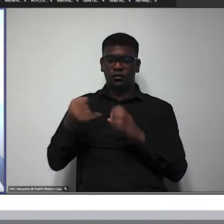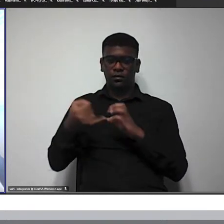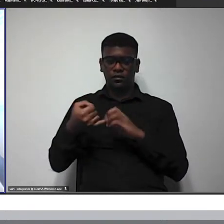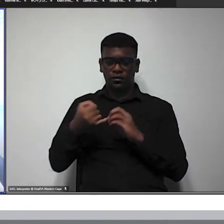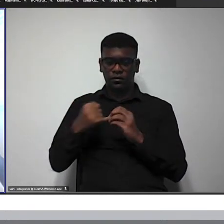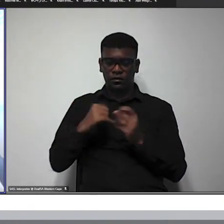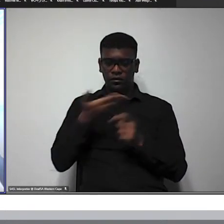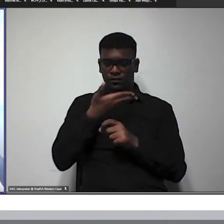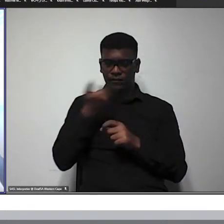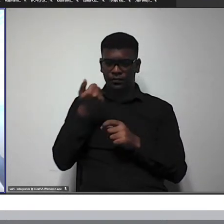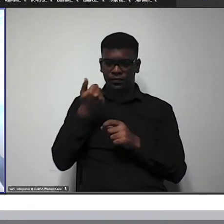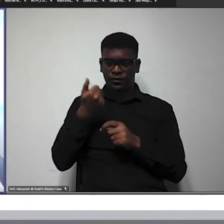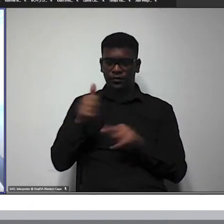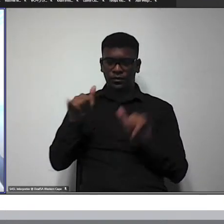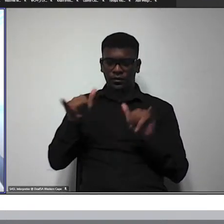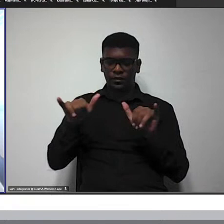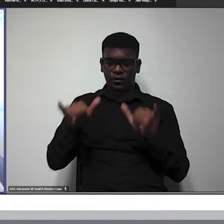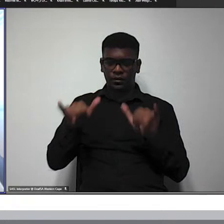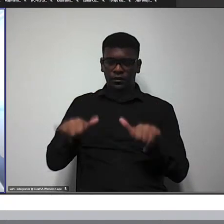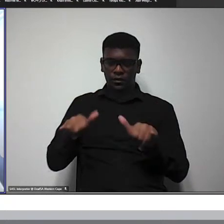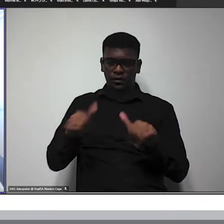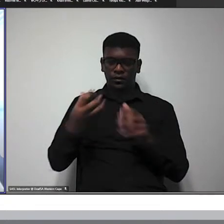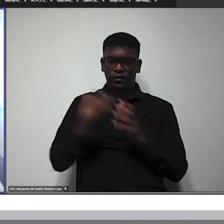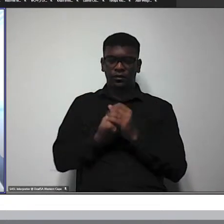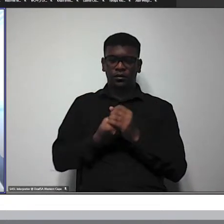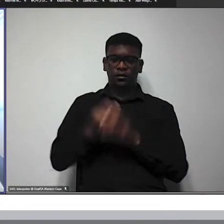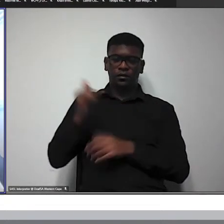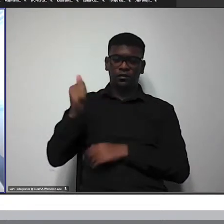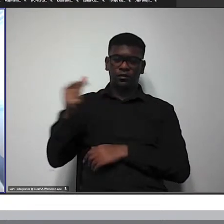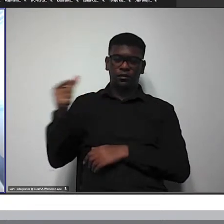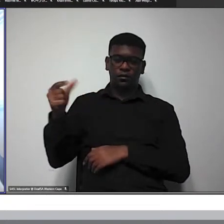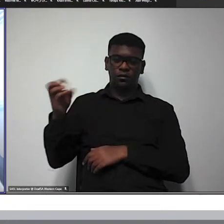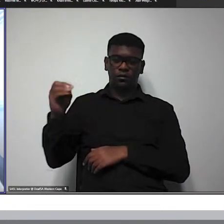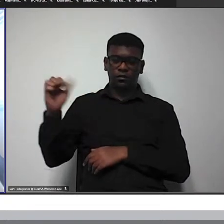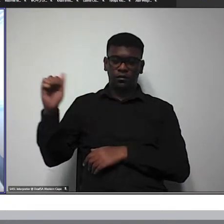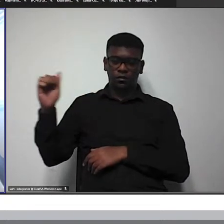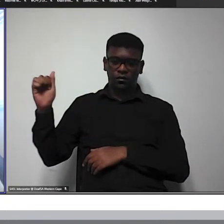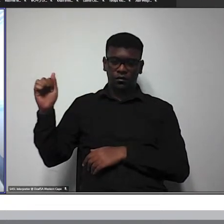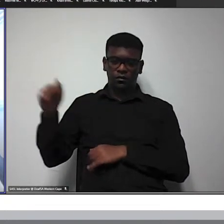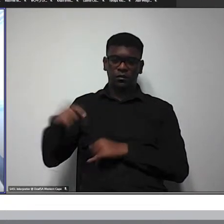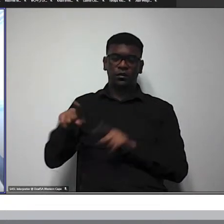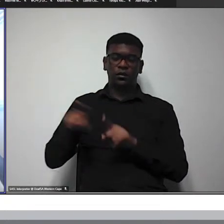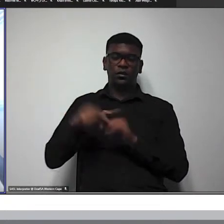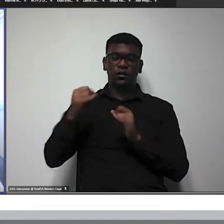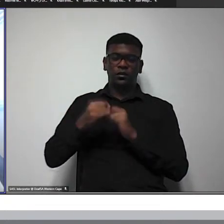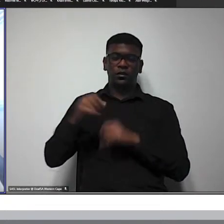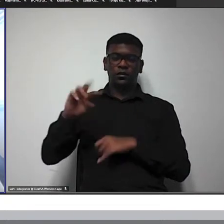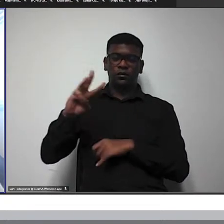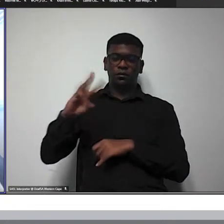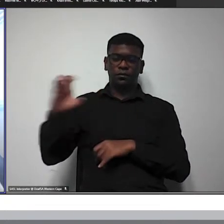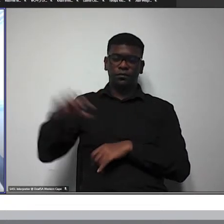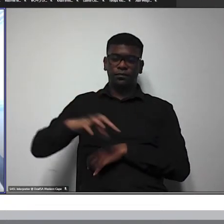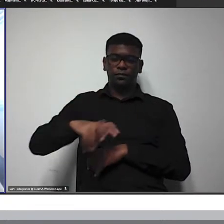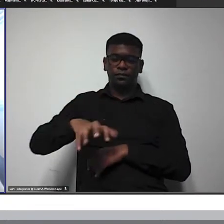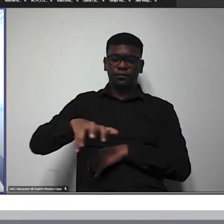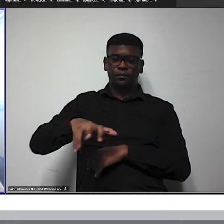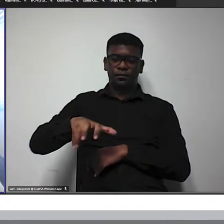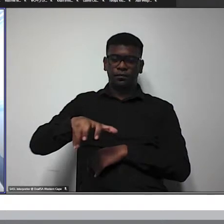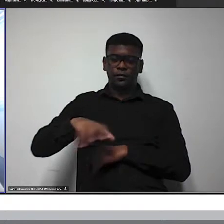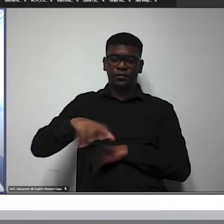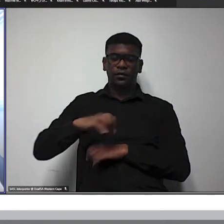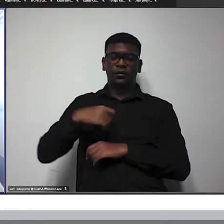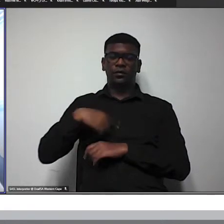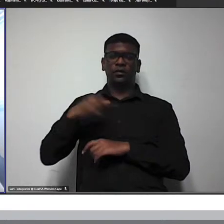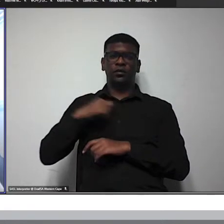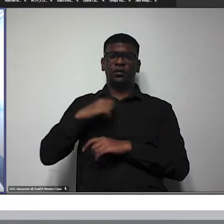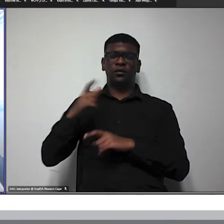remain in AGOA. And that, you know, in the province, as we do not actually have got a competency to negotiate,